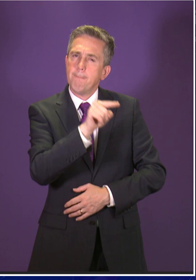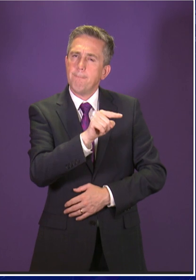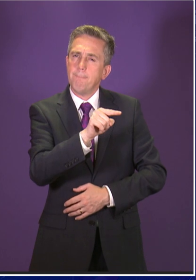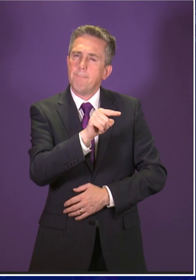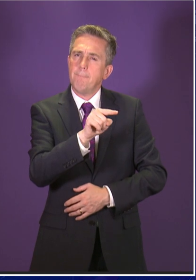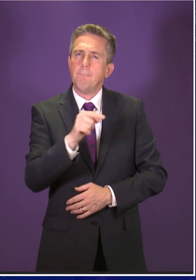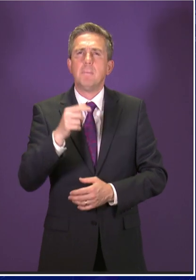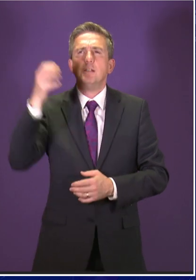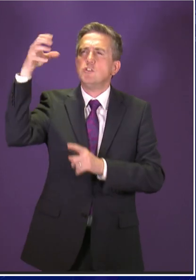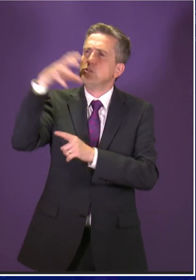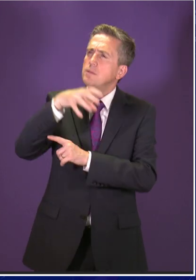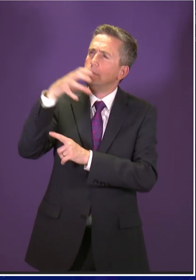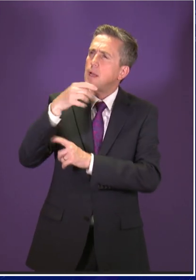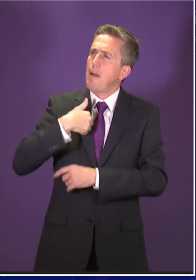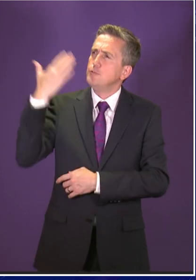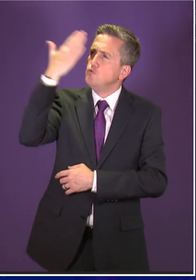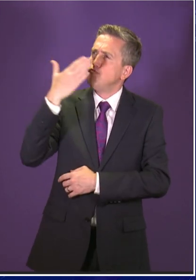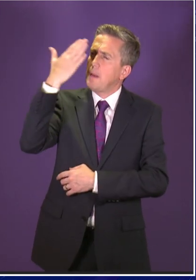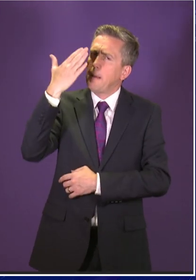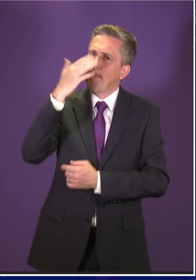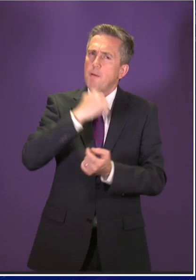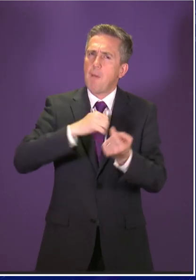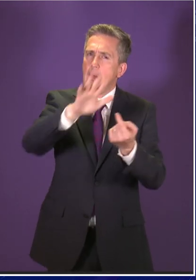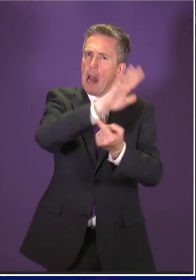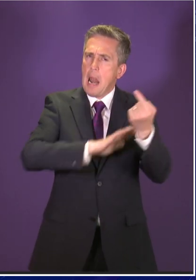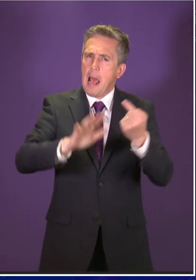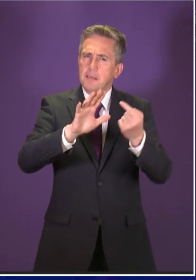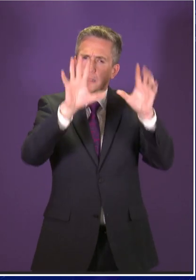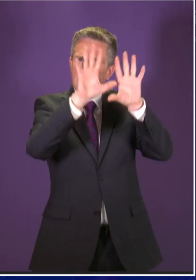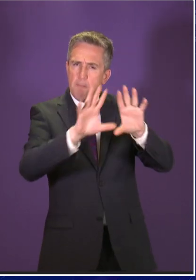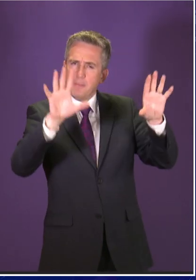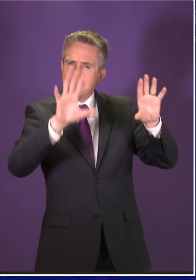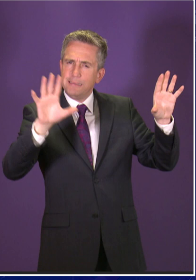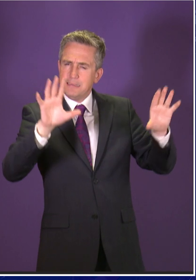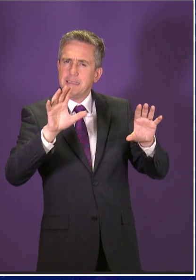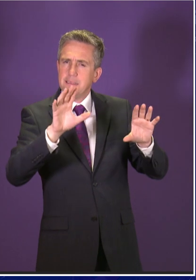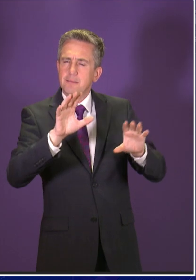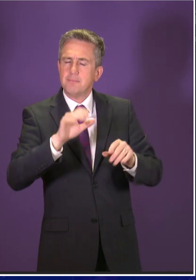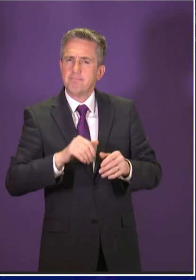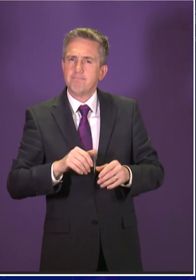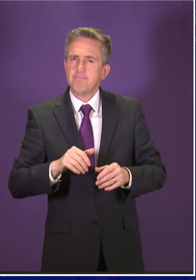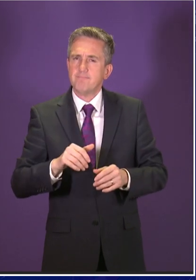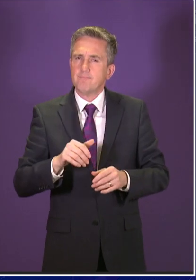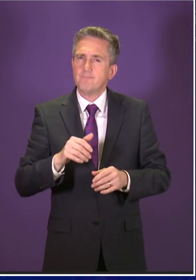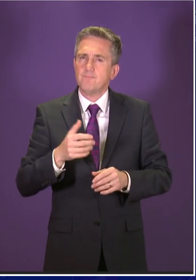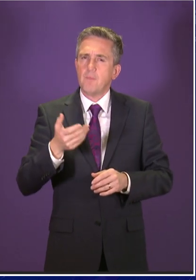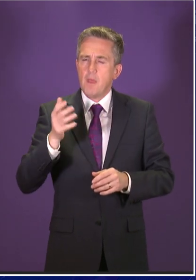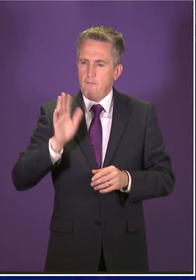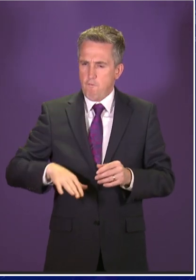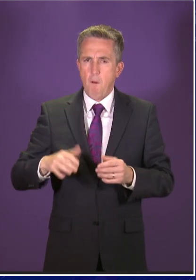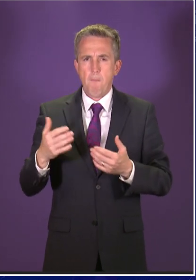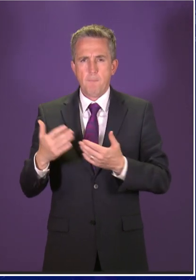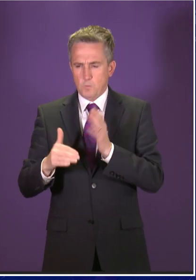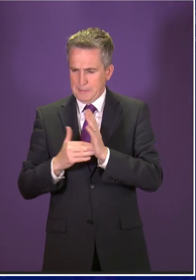amid sunshine and grandeur, of a land that is misty and stern. From the land of the Moa and